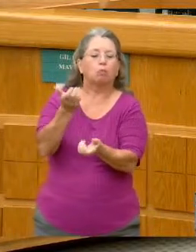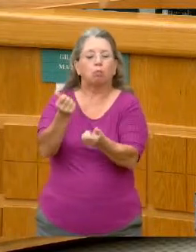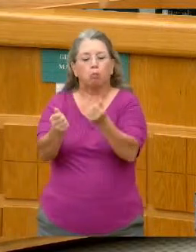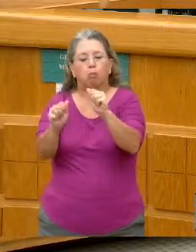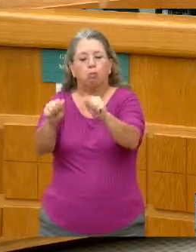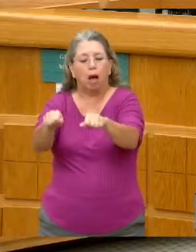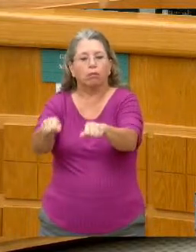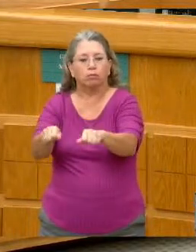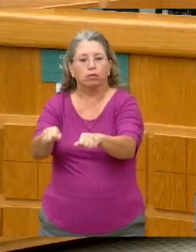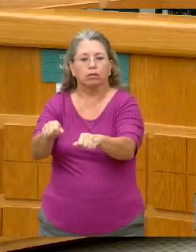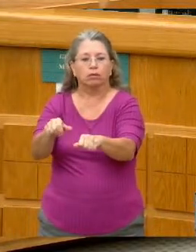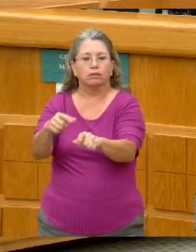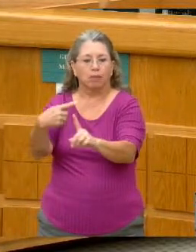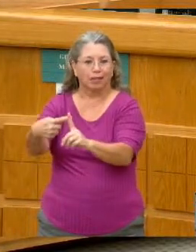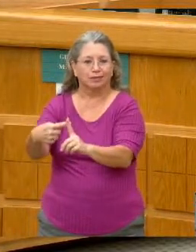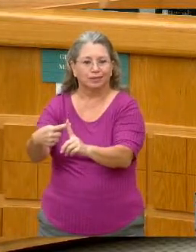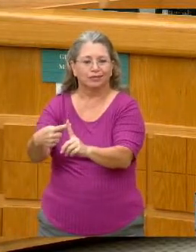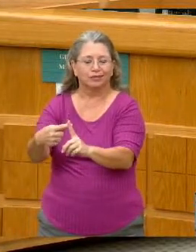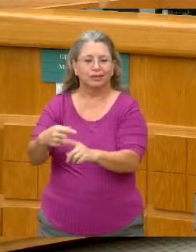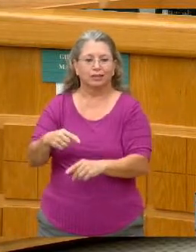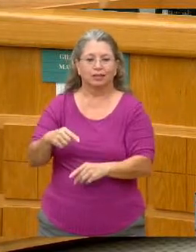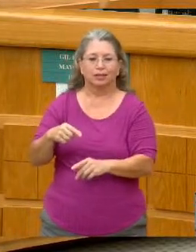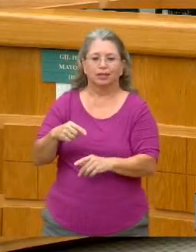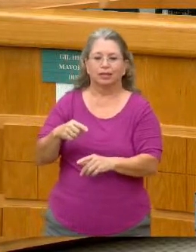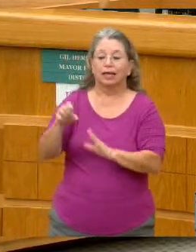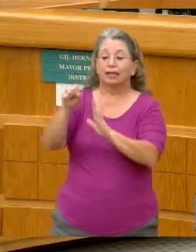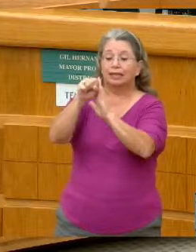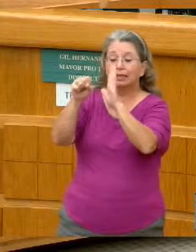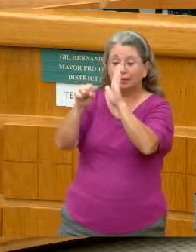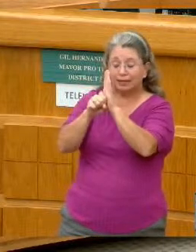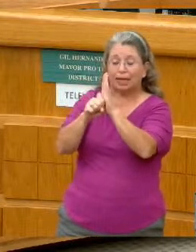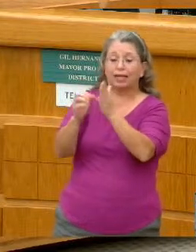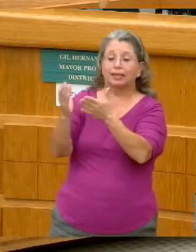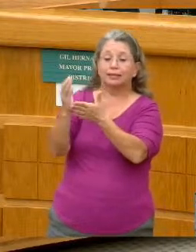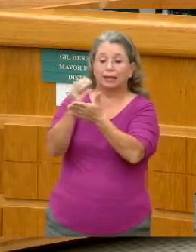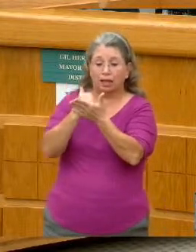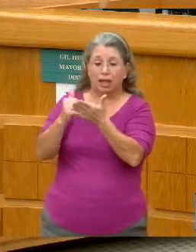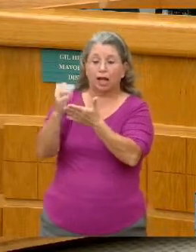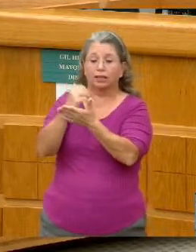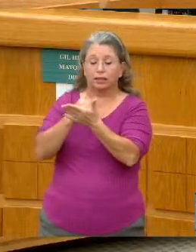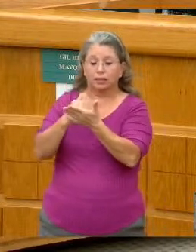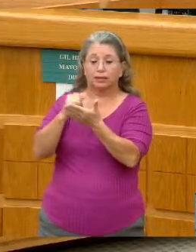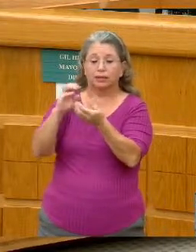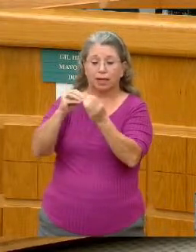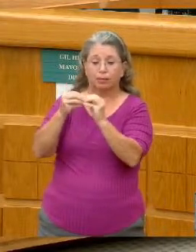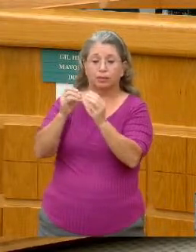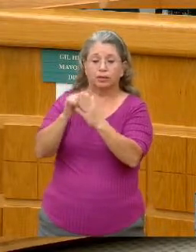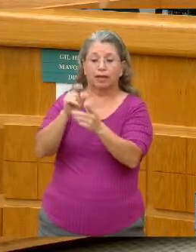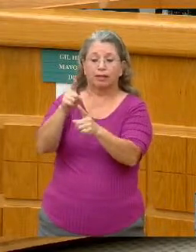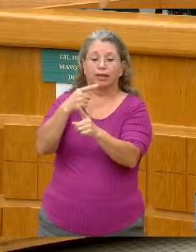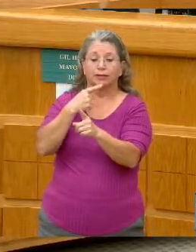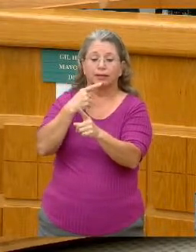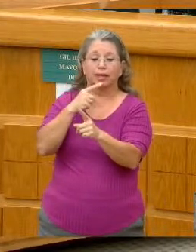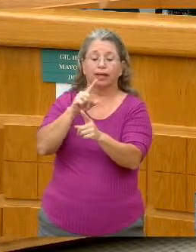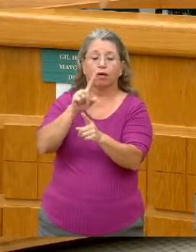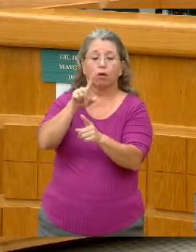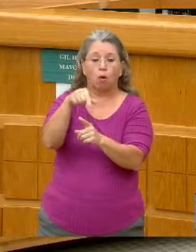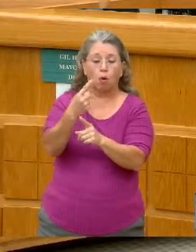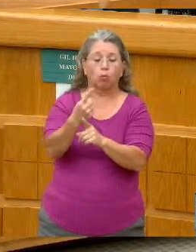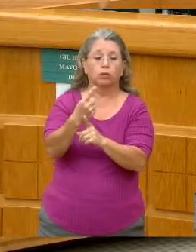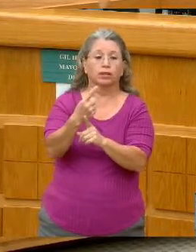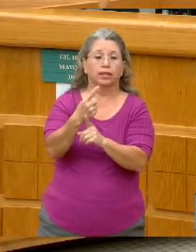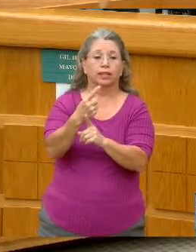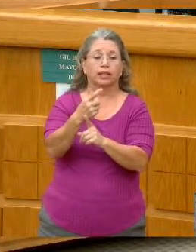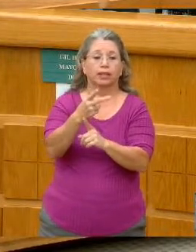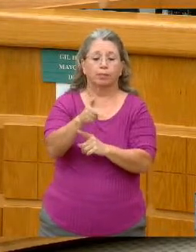state. The state is collecting data, presumably, at least they say, it's only PCR positive confirmed COVID test results, so that's